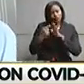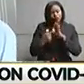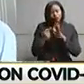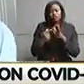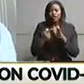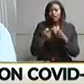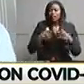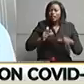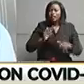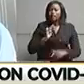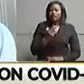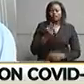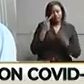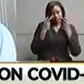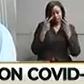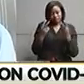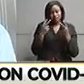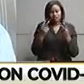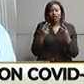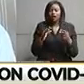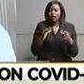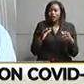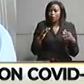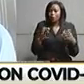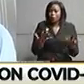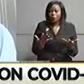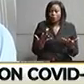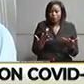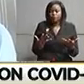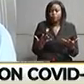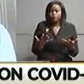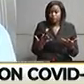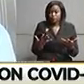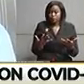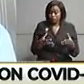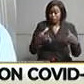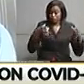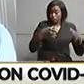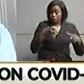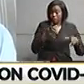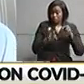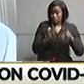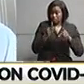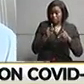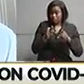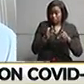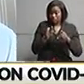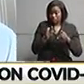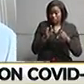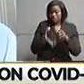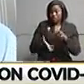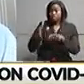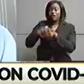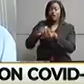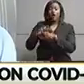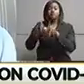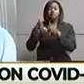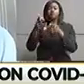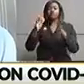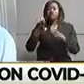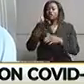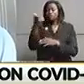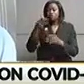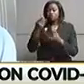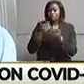see how these people who went in the population from